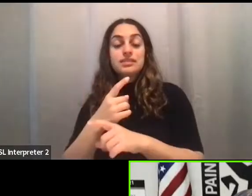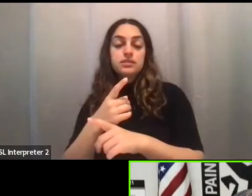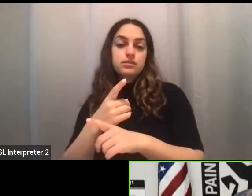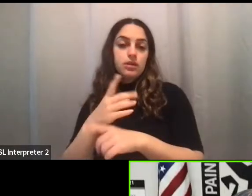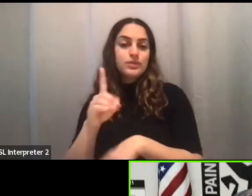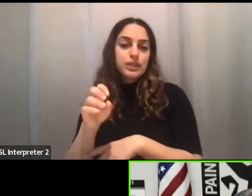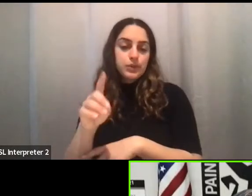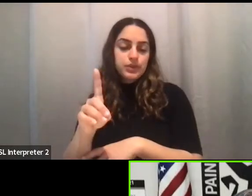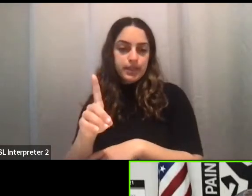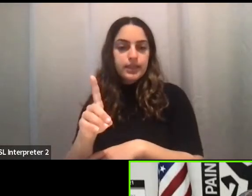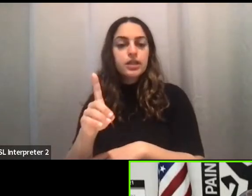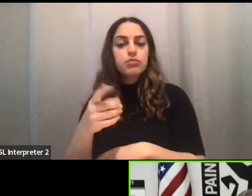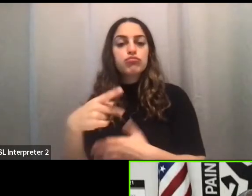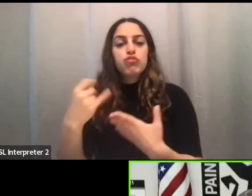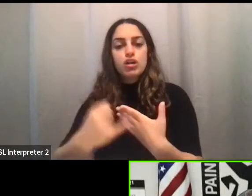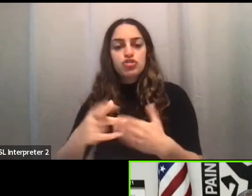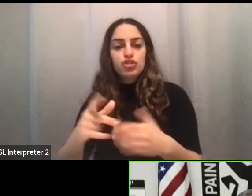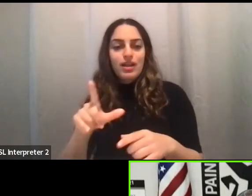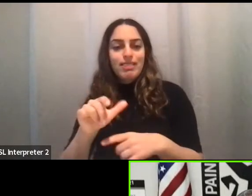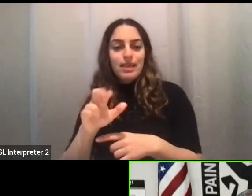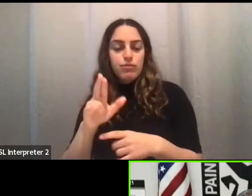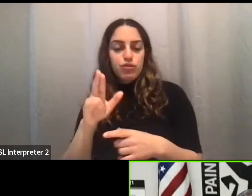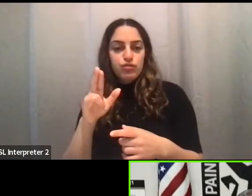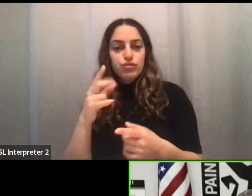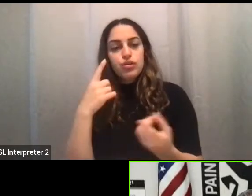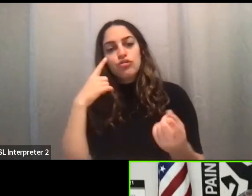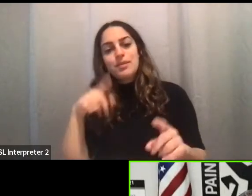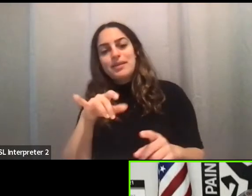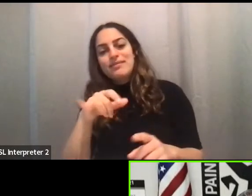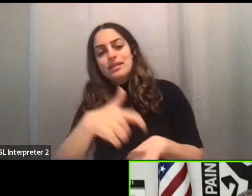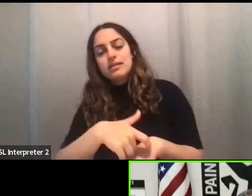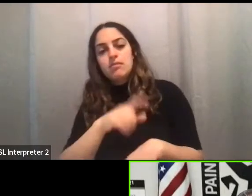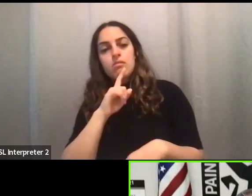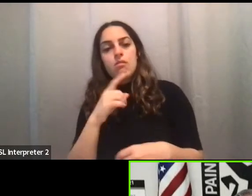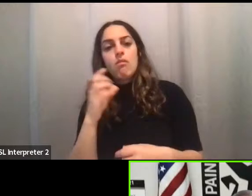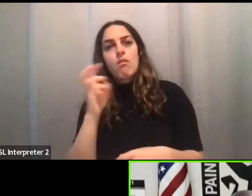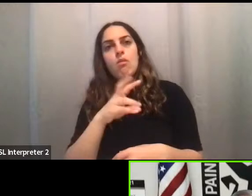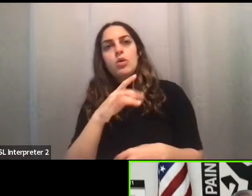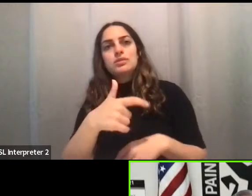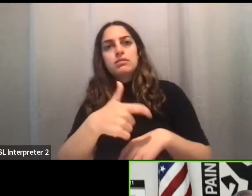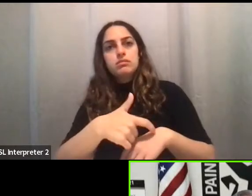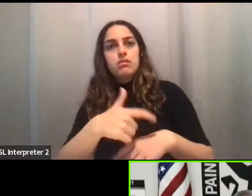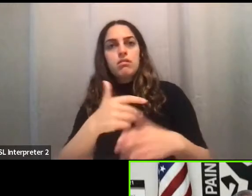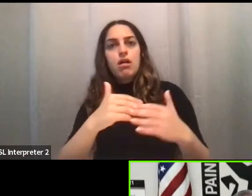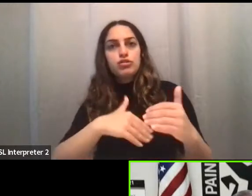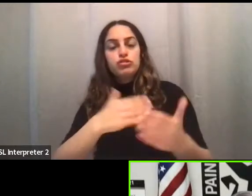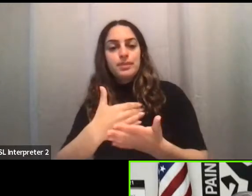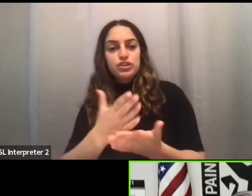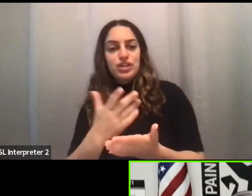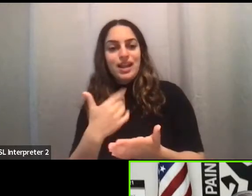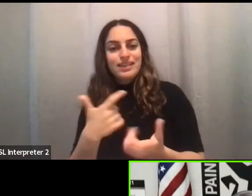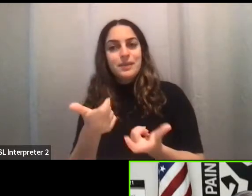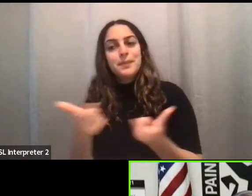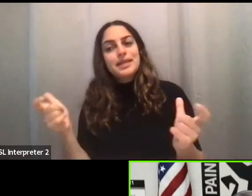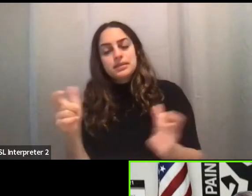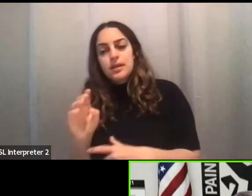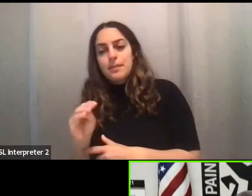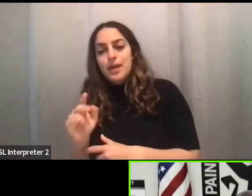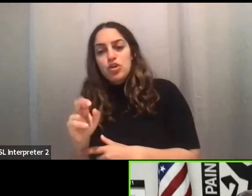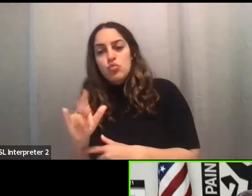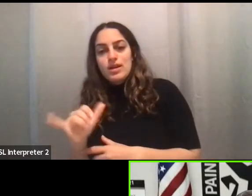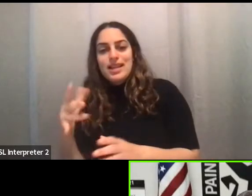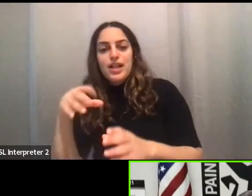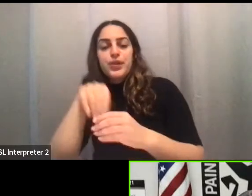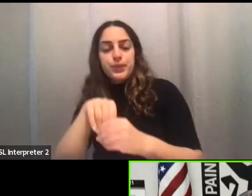its kind and it was oddly enough on time under budget and had the largest minority inclusion on